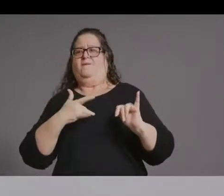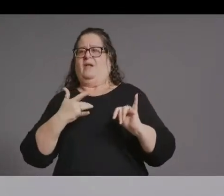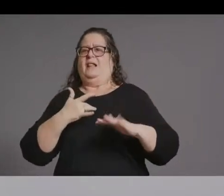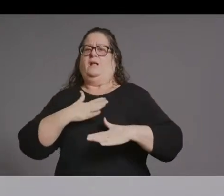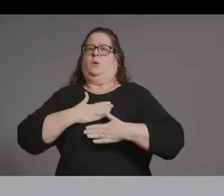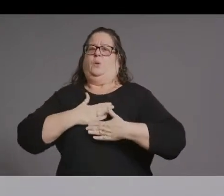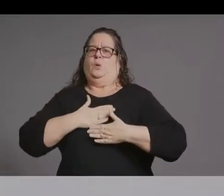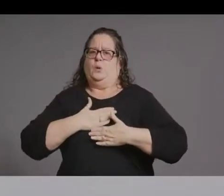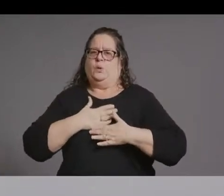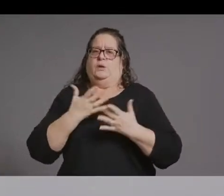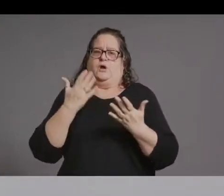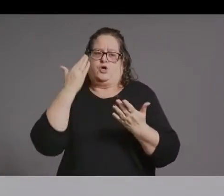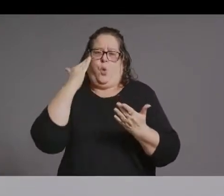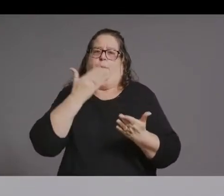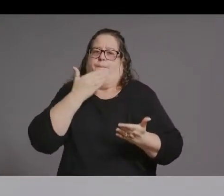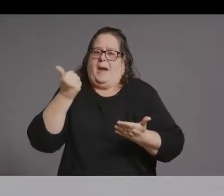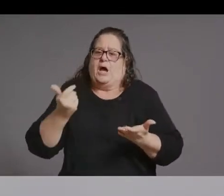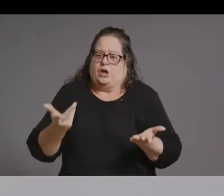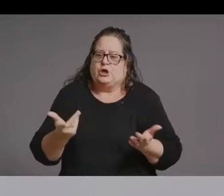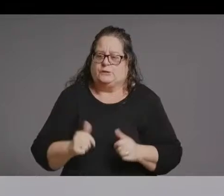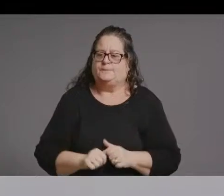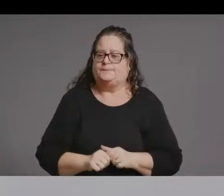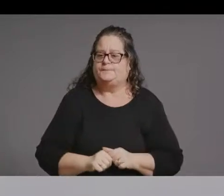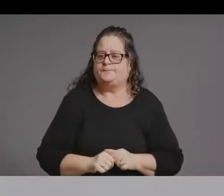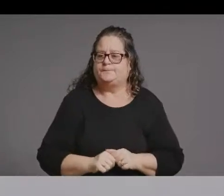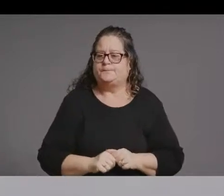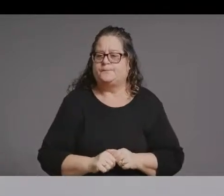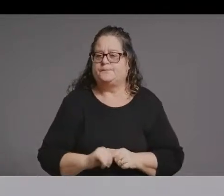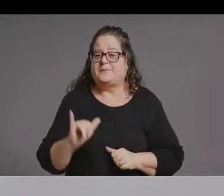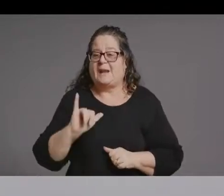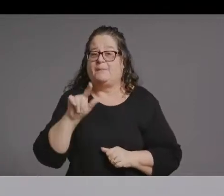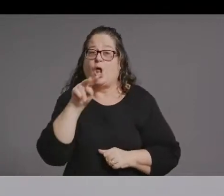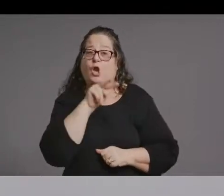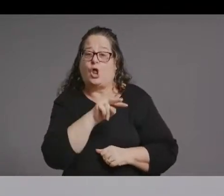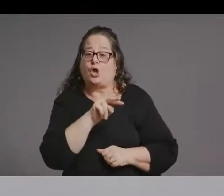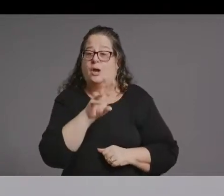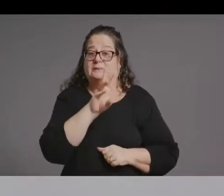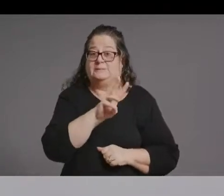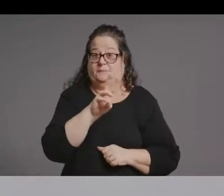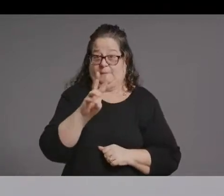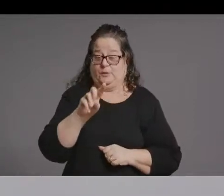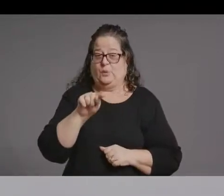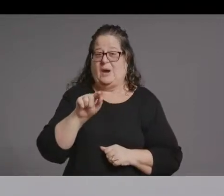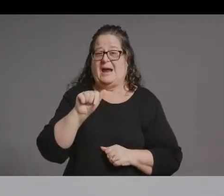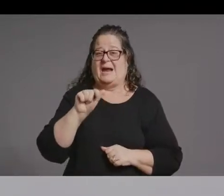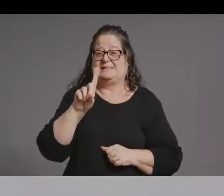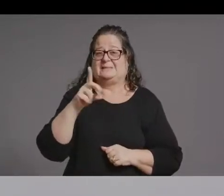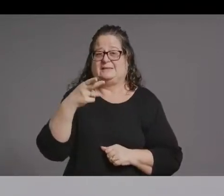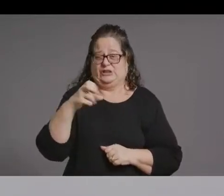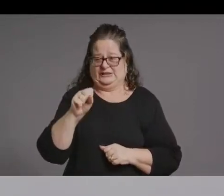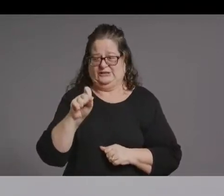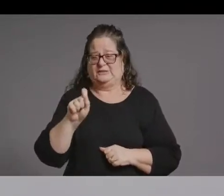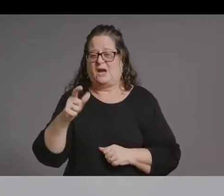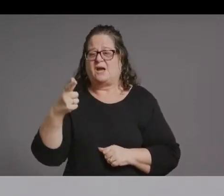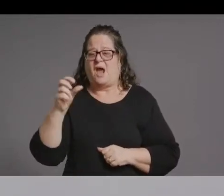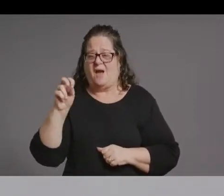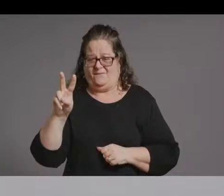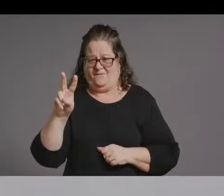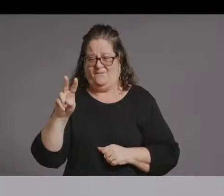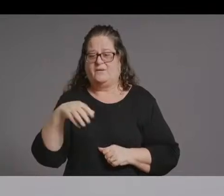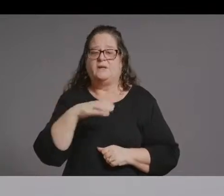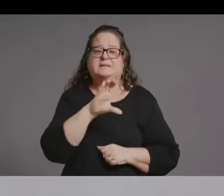always go to azdhs.gov or the cdc.gov to get accurate information about the vaccines.